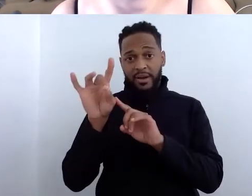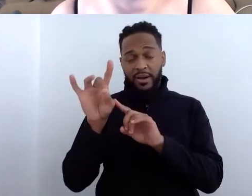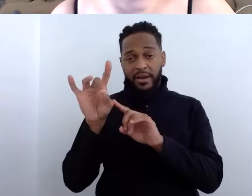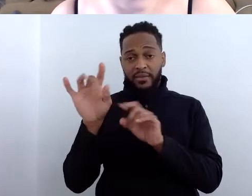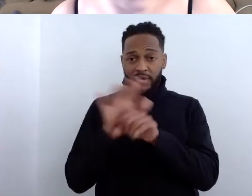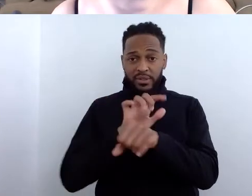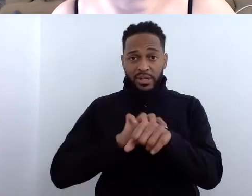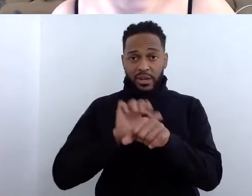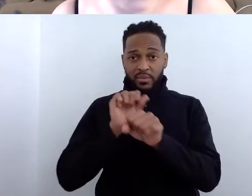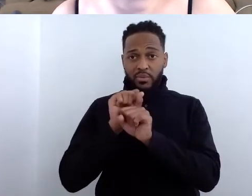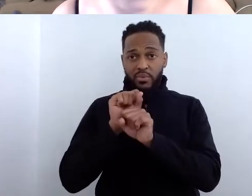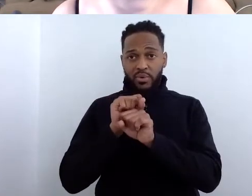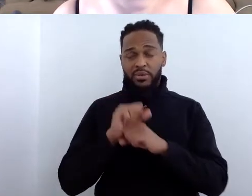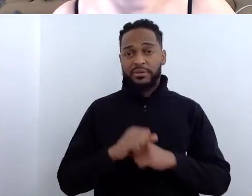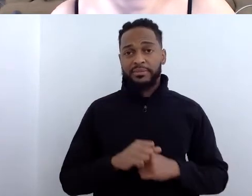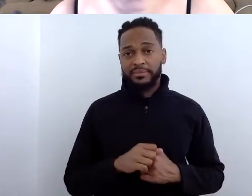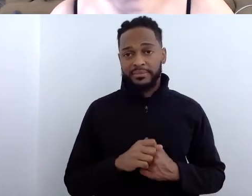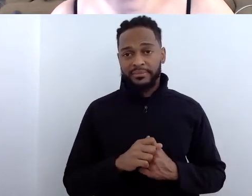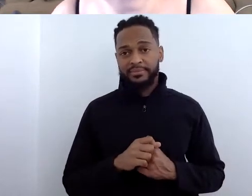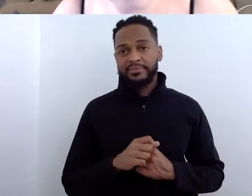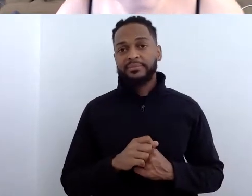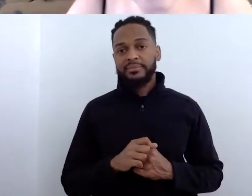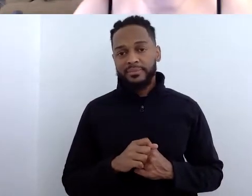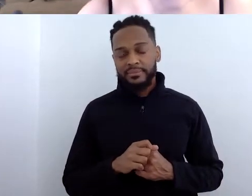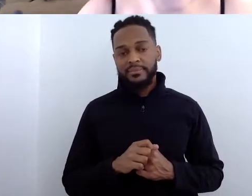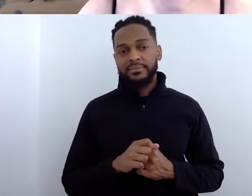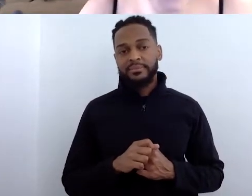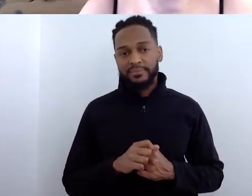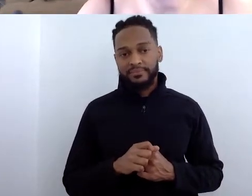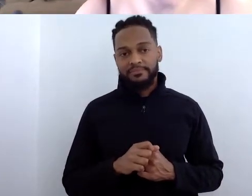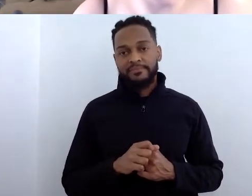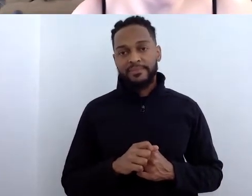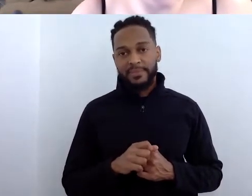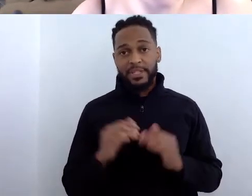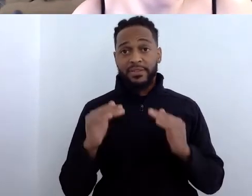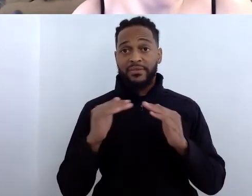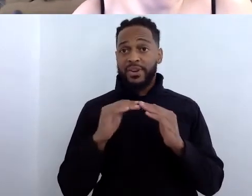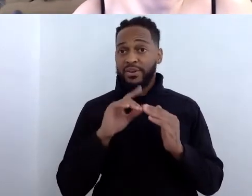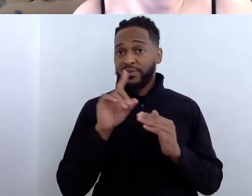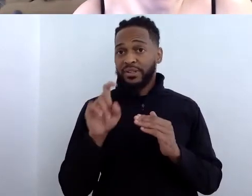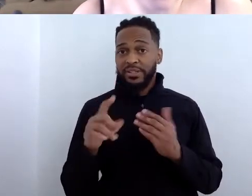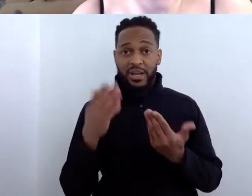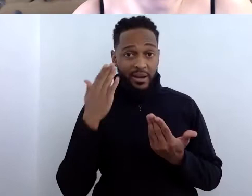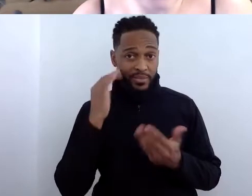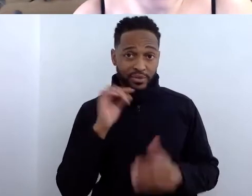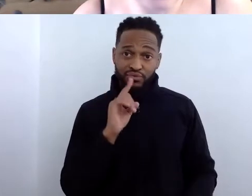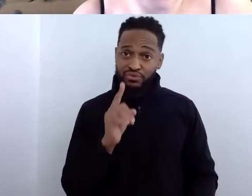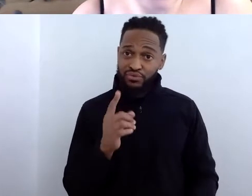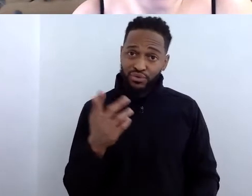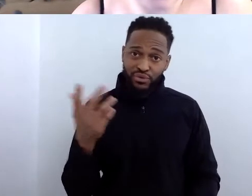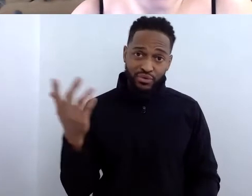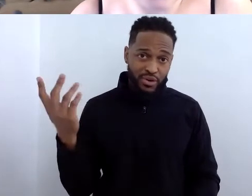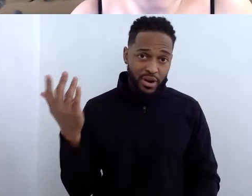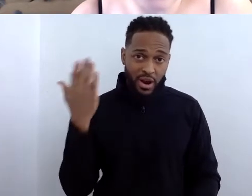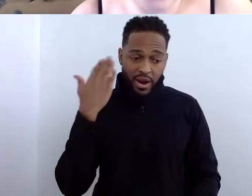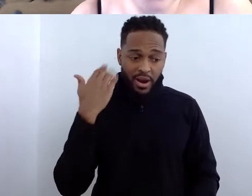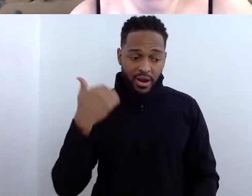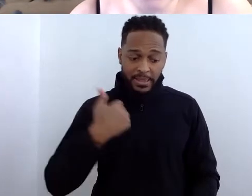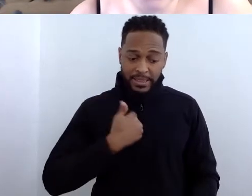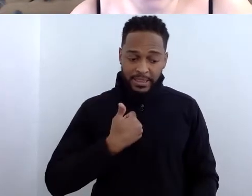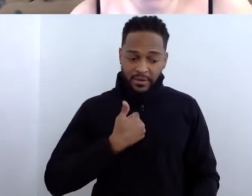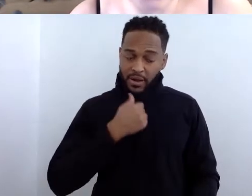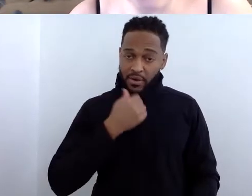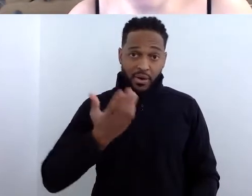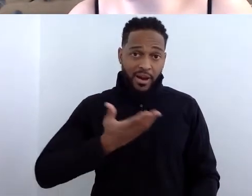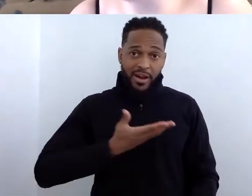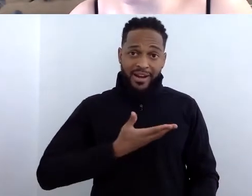fair question. I mean, I think it's certainly a fair question. I'm not sure. I don't hire a nurse.